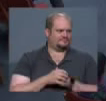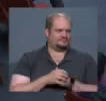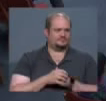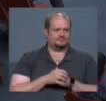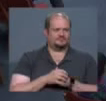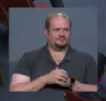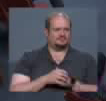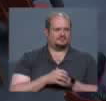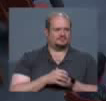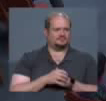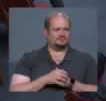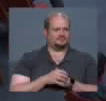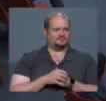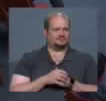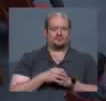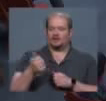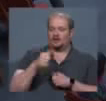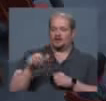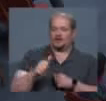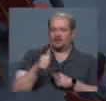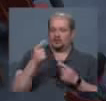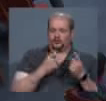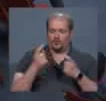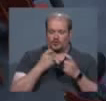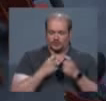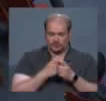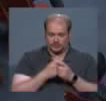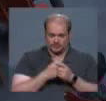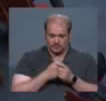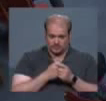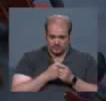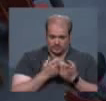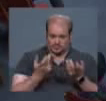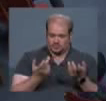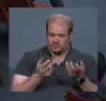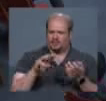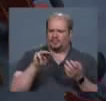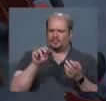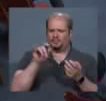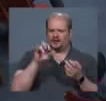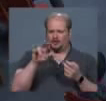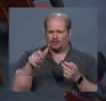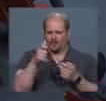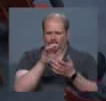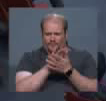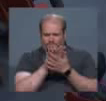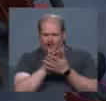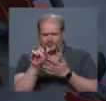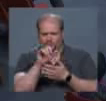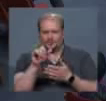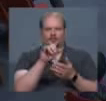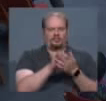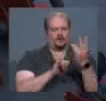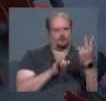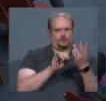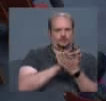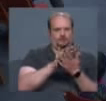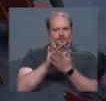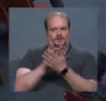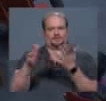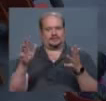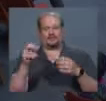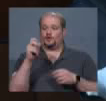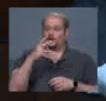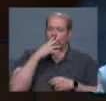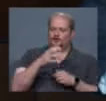Yes, ma'am. Any other questions? Is that do we have the other video too, or is that just? That was the 2 videos. The 2 videos. Okay,